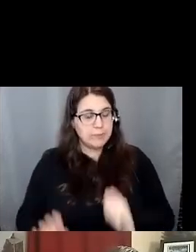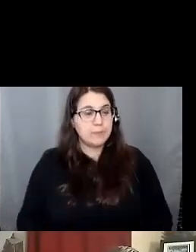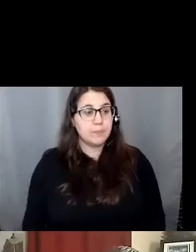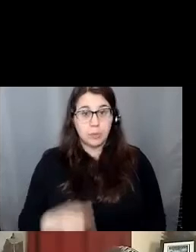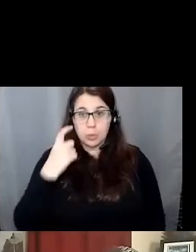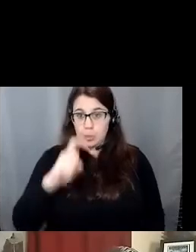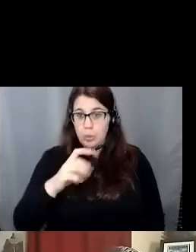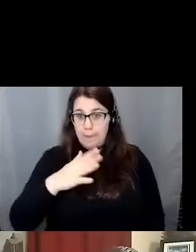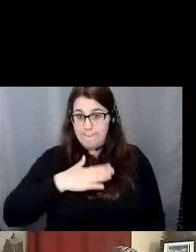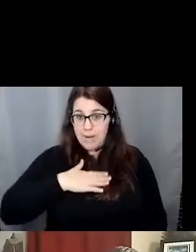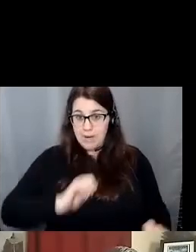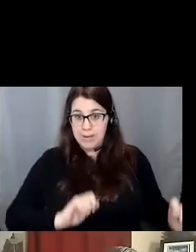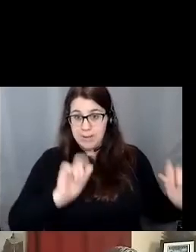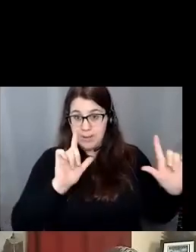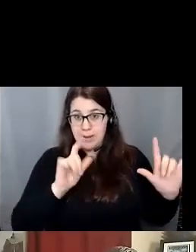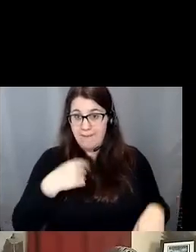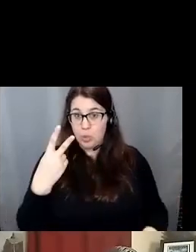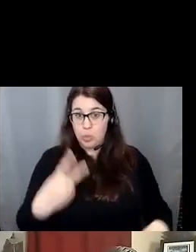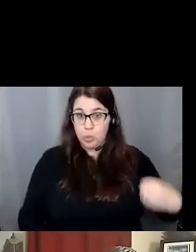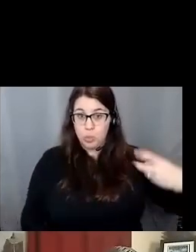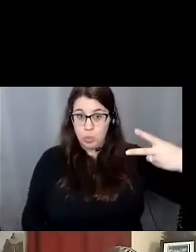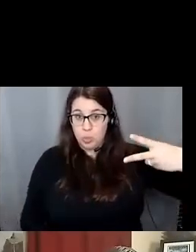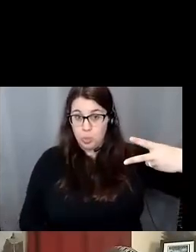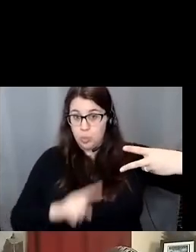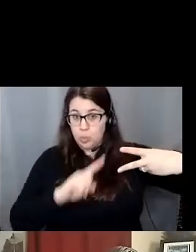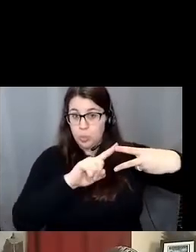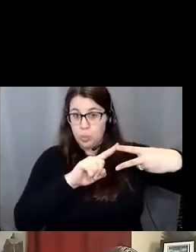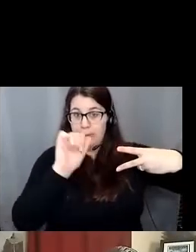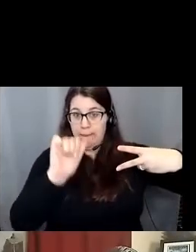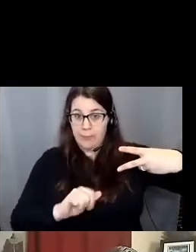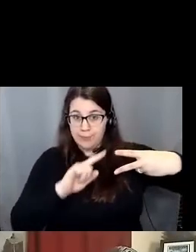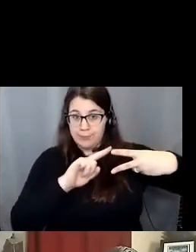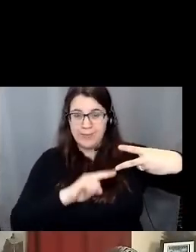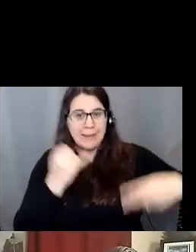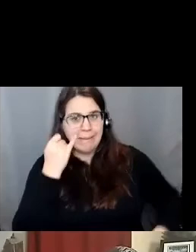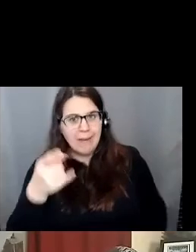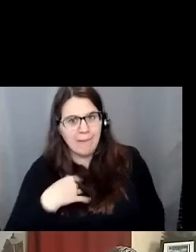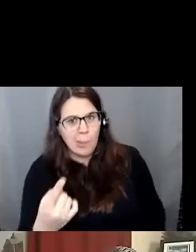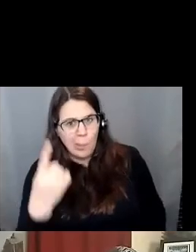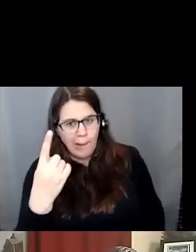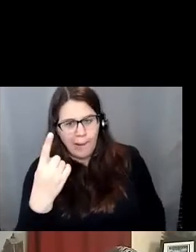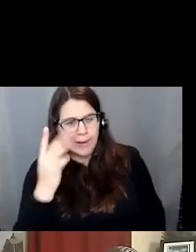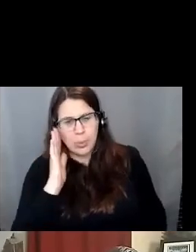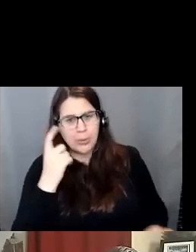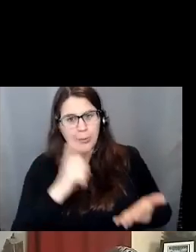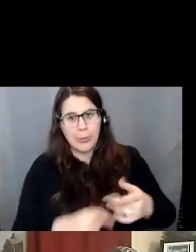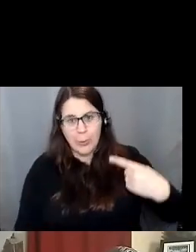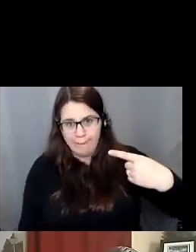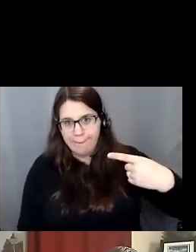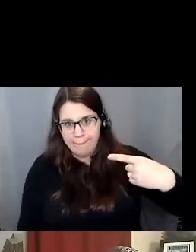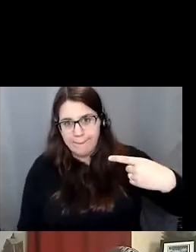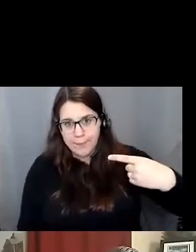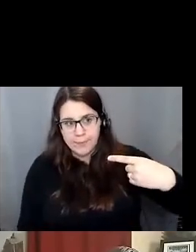this dashboard, I have two accounts that are shown. If you only have one account, you'll just see the one account here. For example, this one that